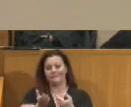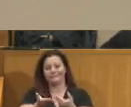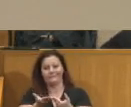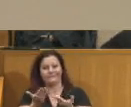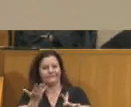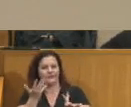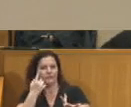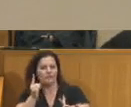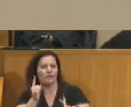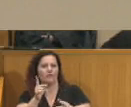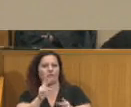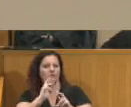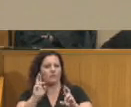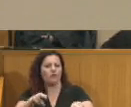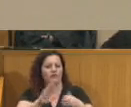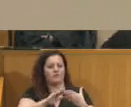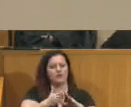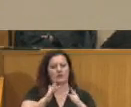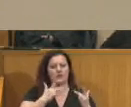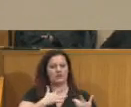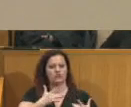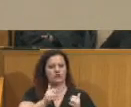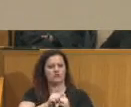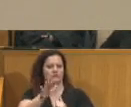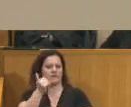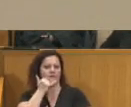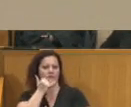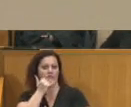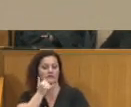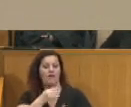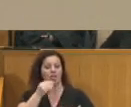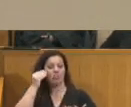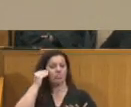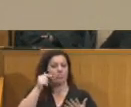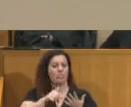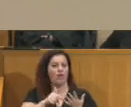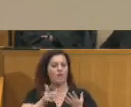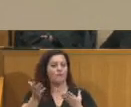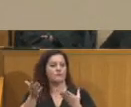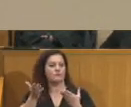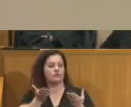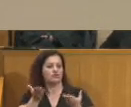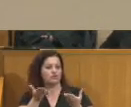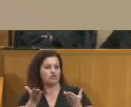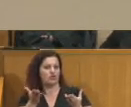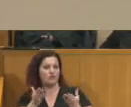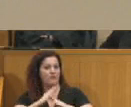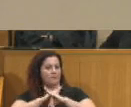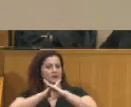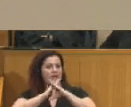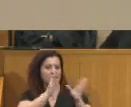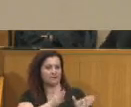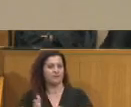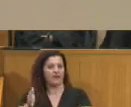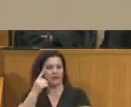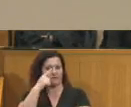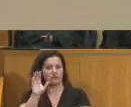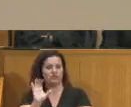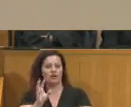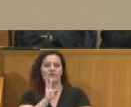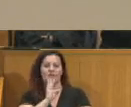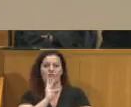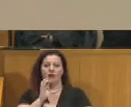above understanding that I proudly served District 3 for 8 years. You entrusted me to keep the concerns of the